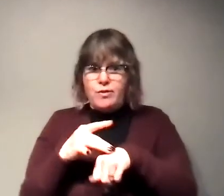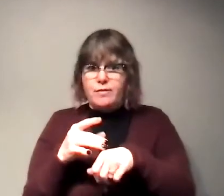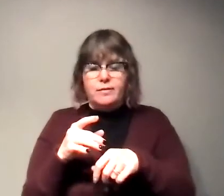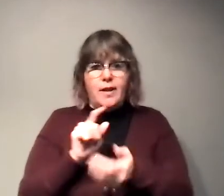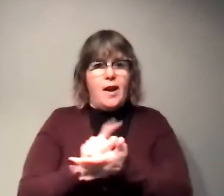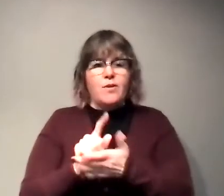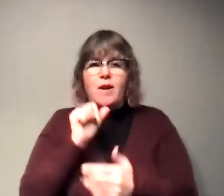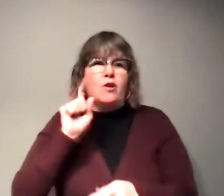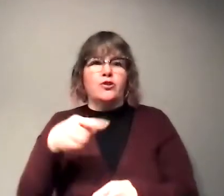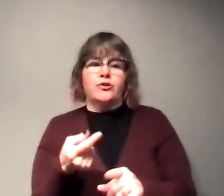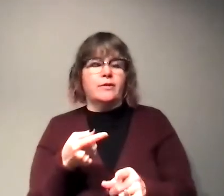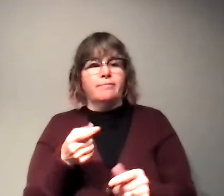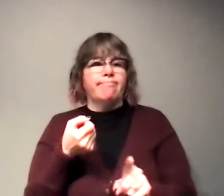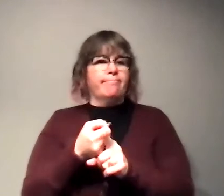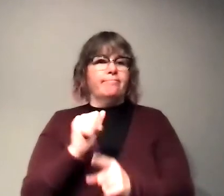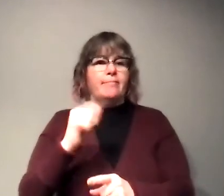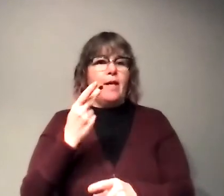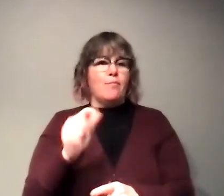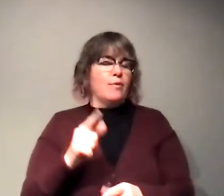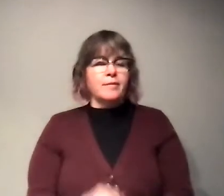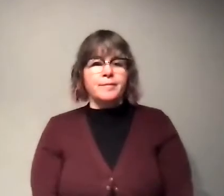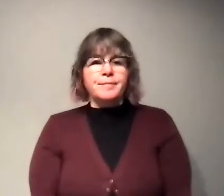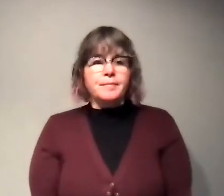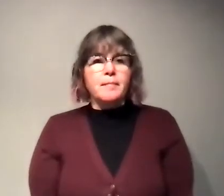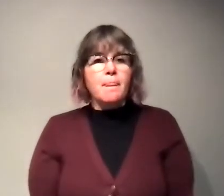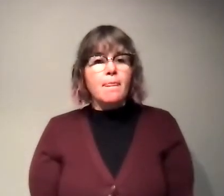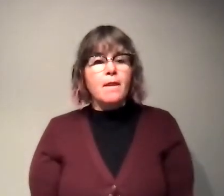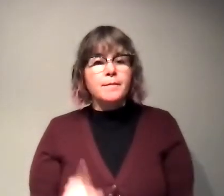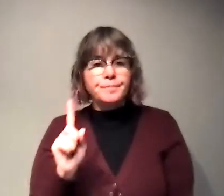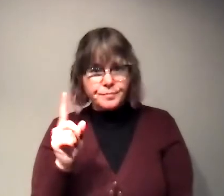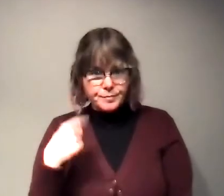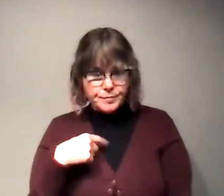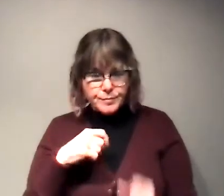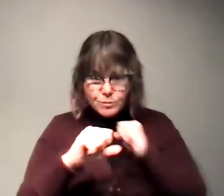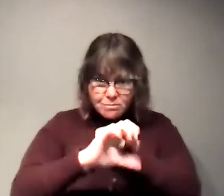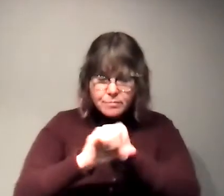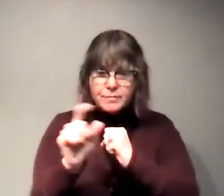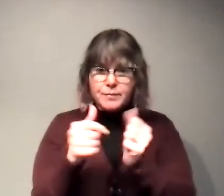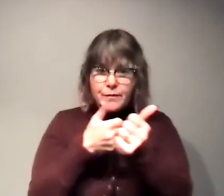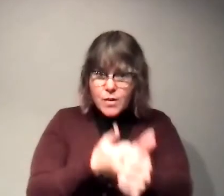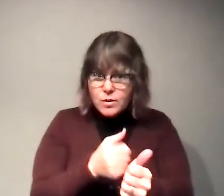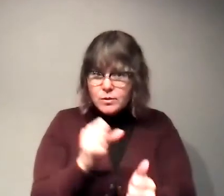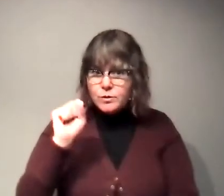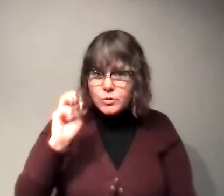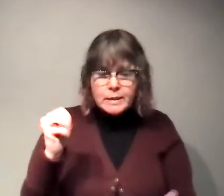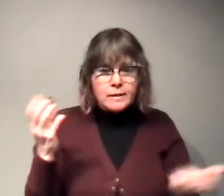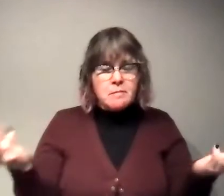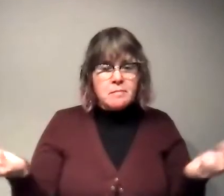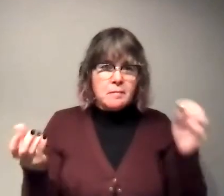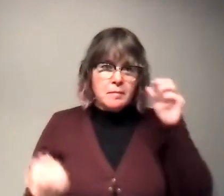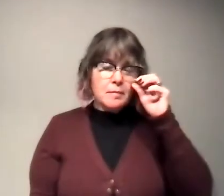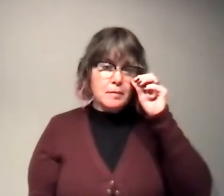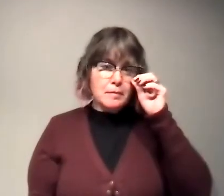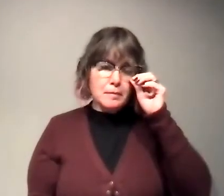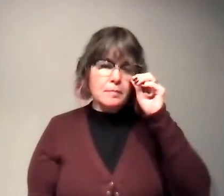not just during April. Okay, so is there anywhere you'd like to plug, anything you'd like us to know about, anywhere